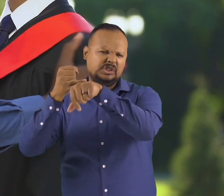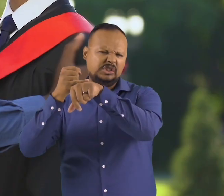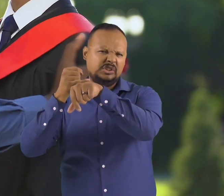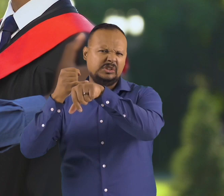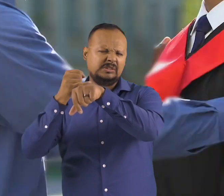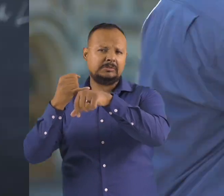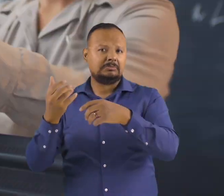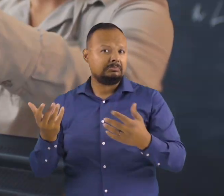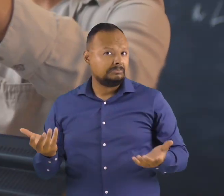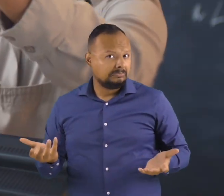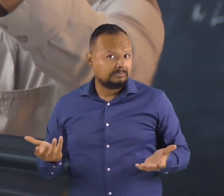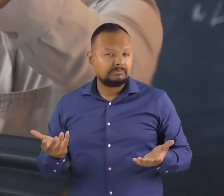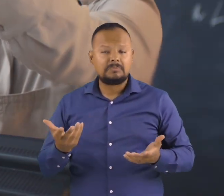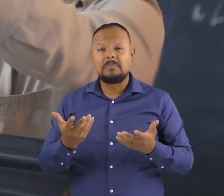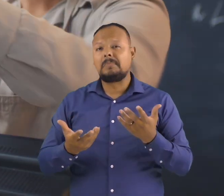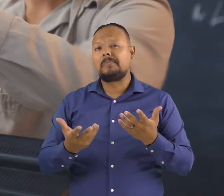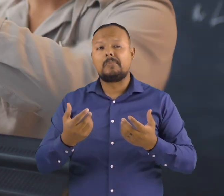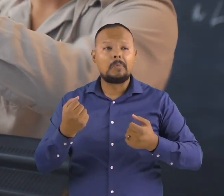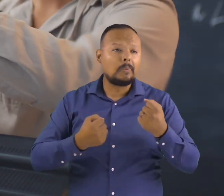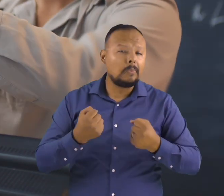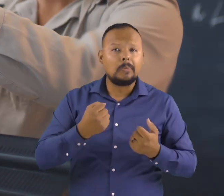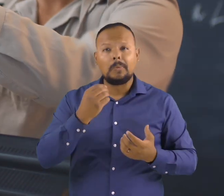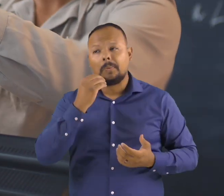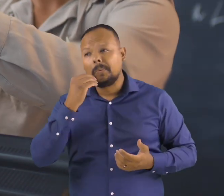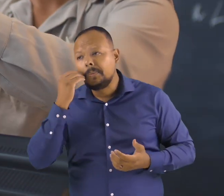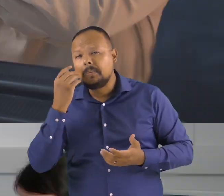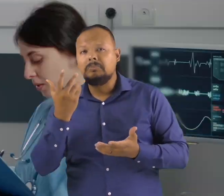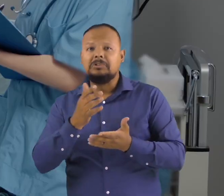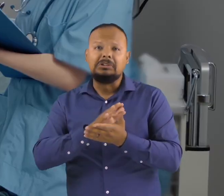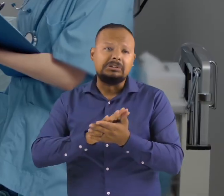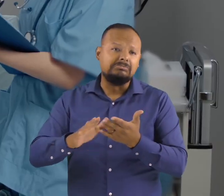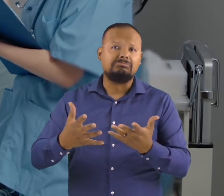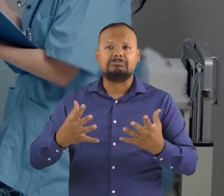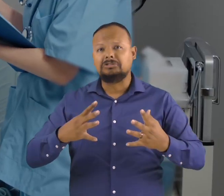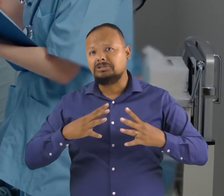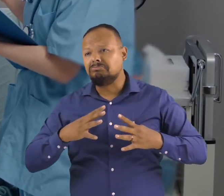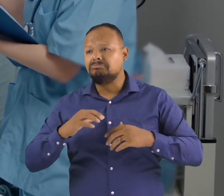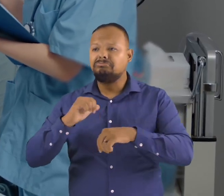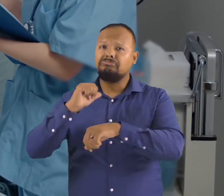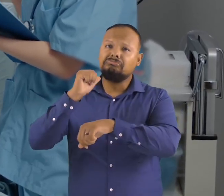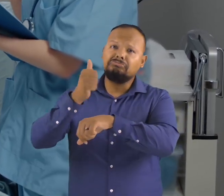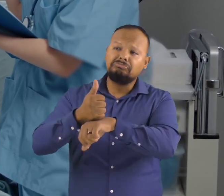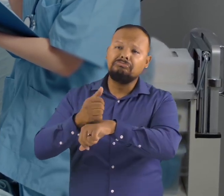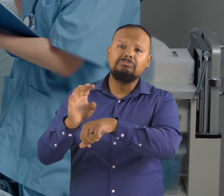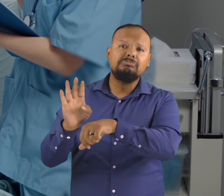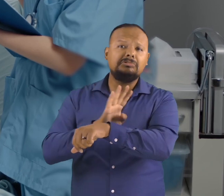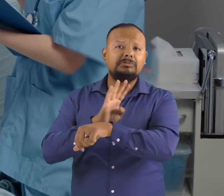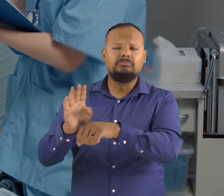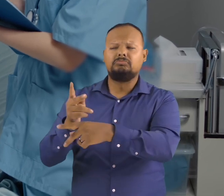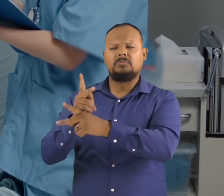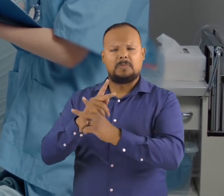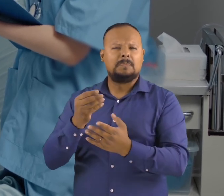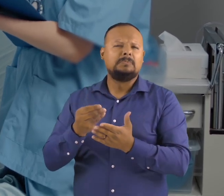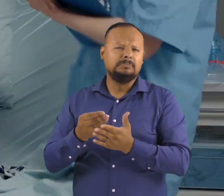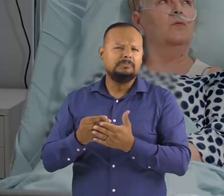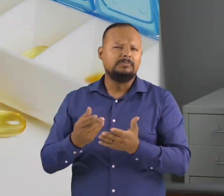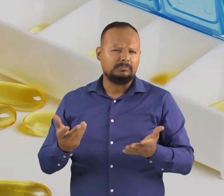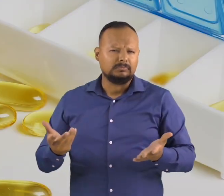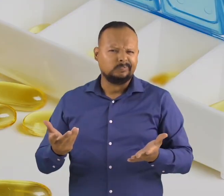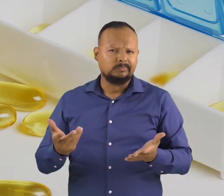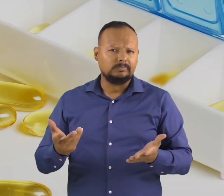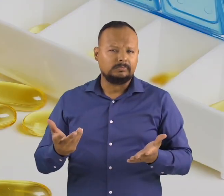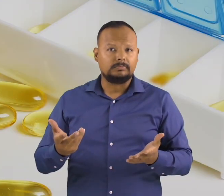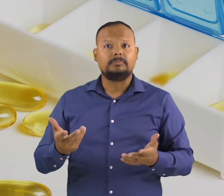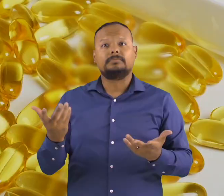college, and starting businesses. Sometimes, people have to borrow money to pay for health care or